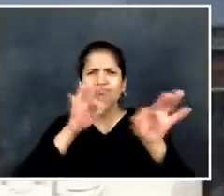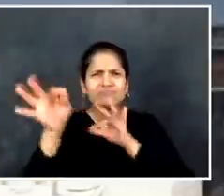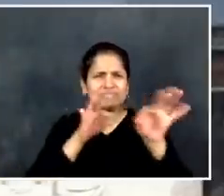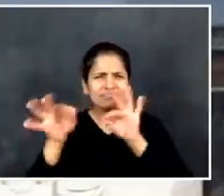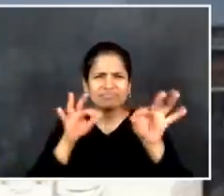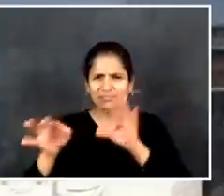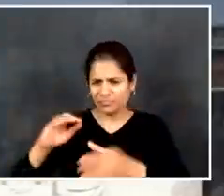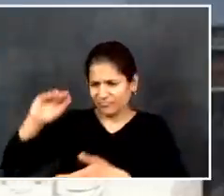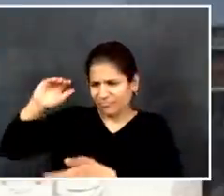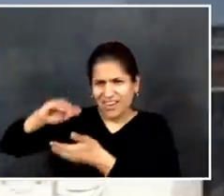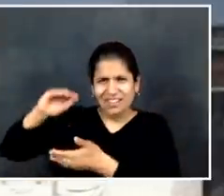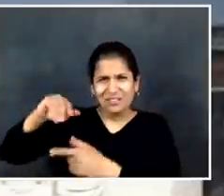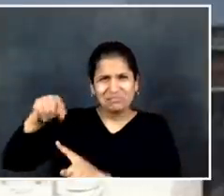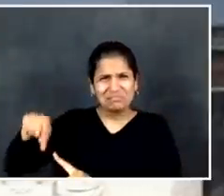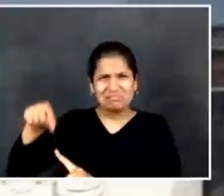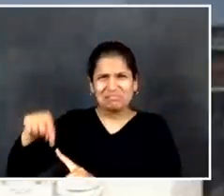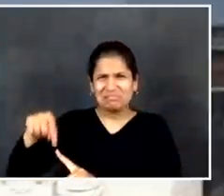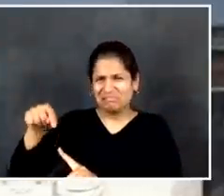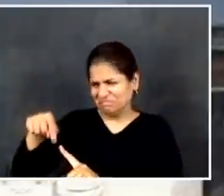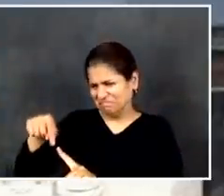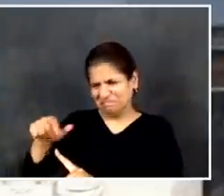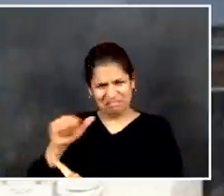respiratory distress, that